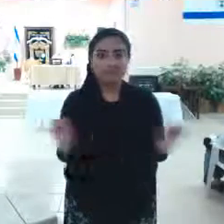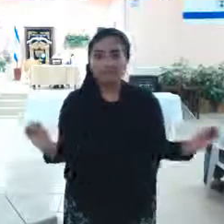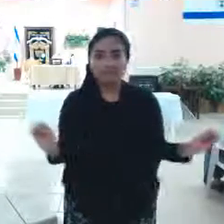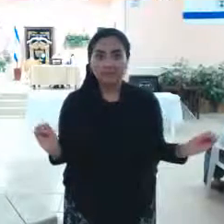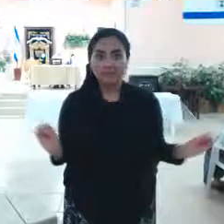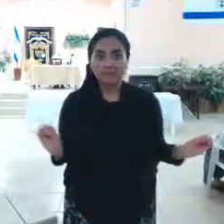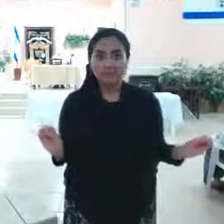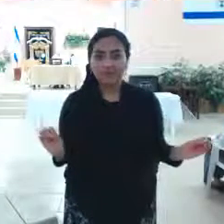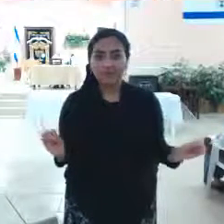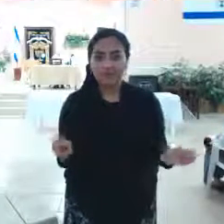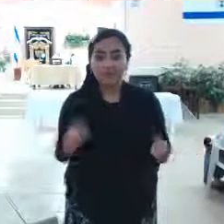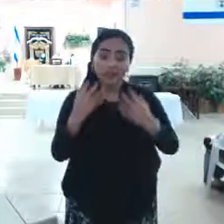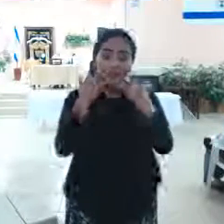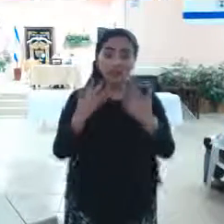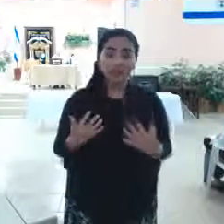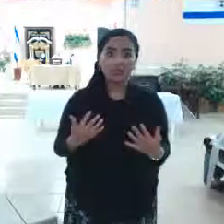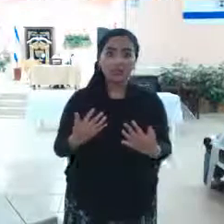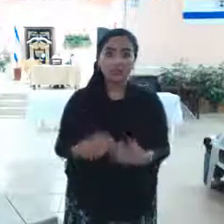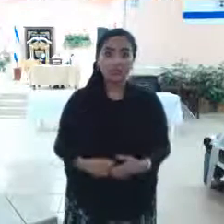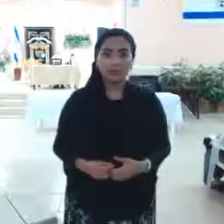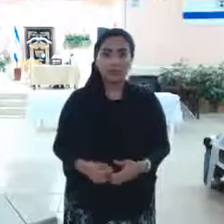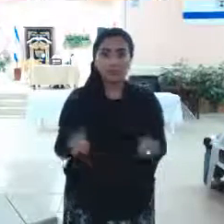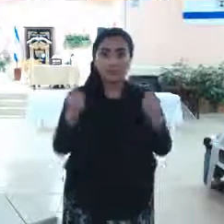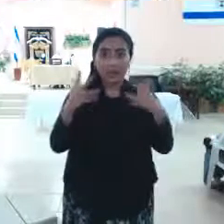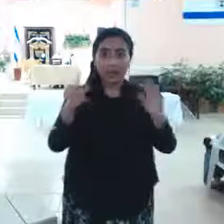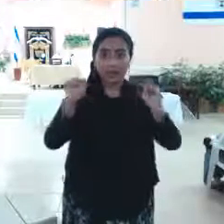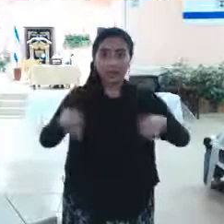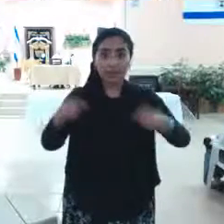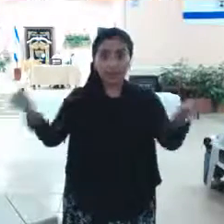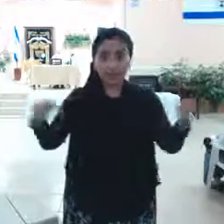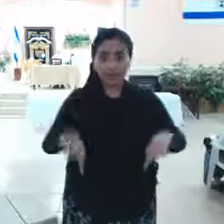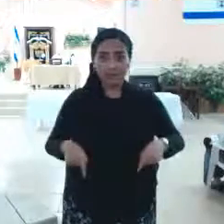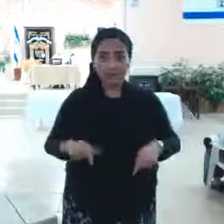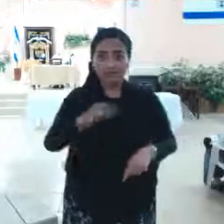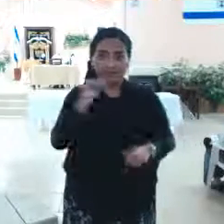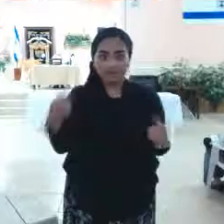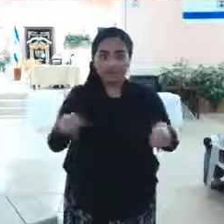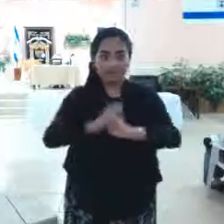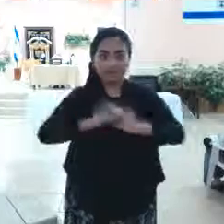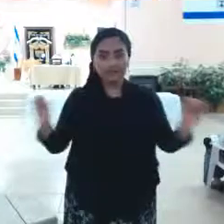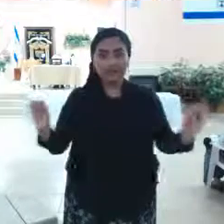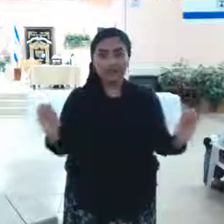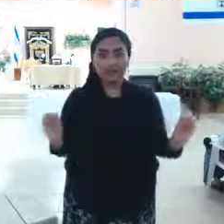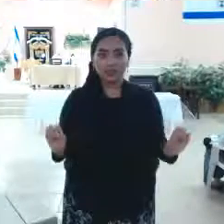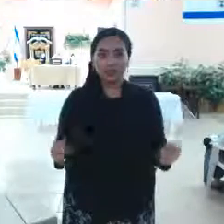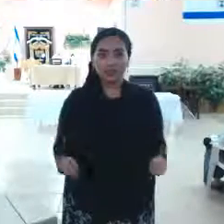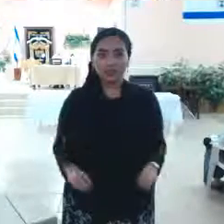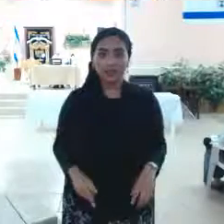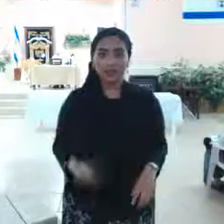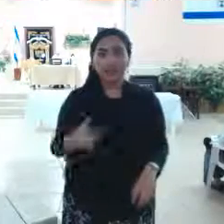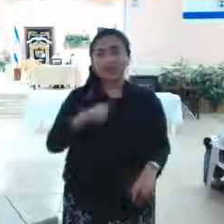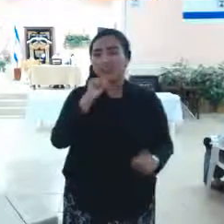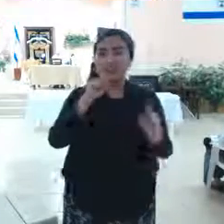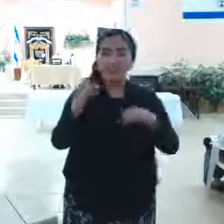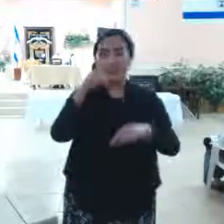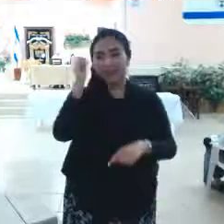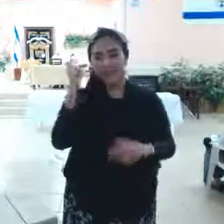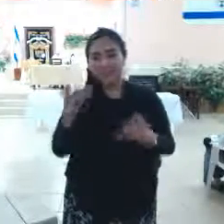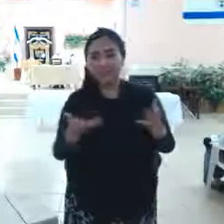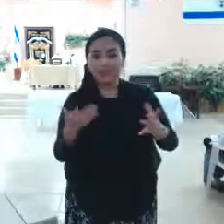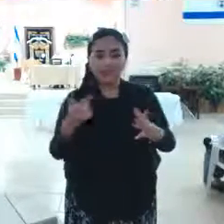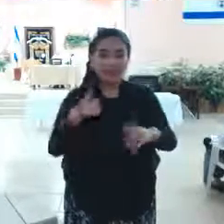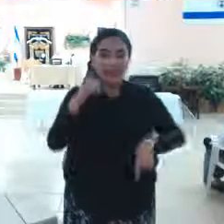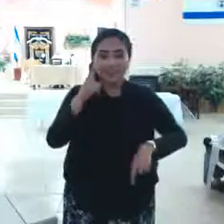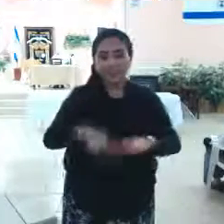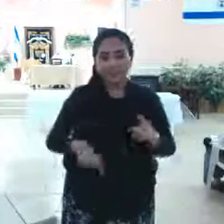come. And it's sad. Many being able to come, they didn't. I'm not going